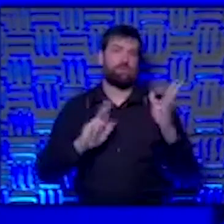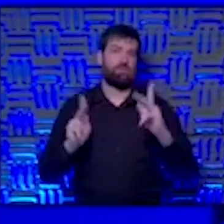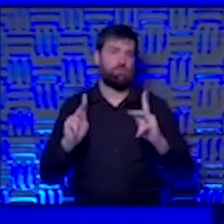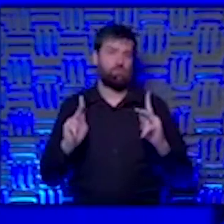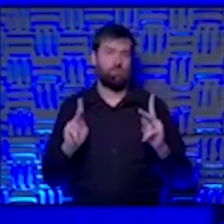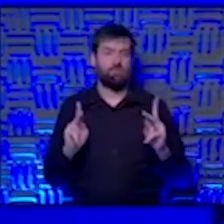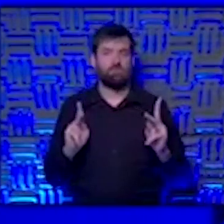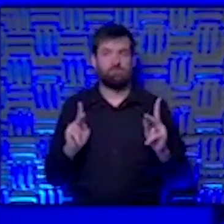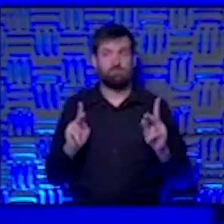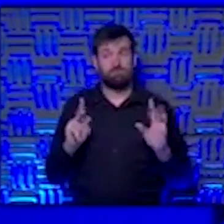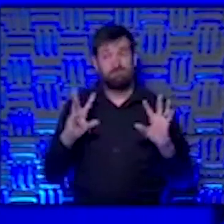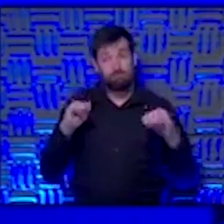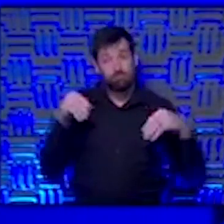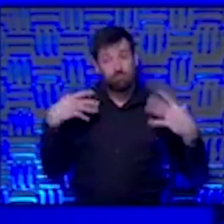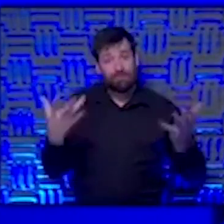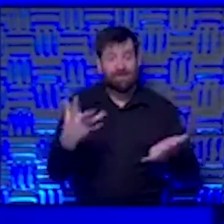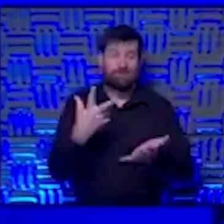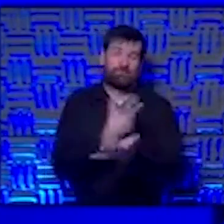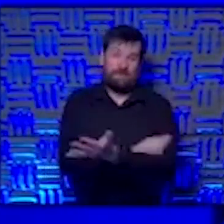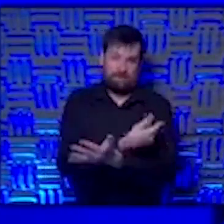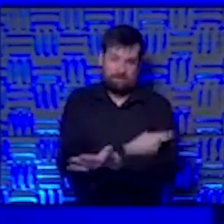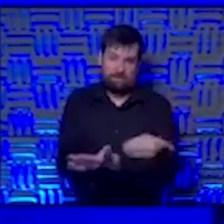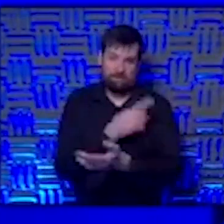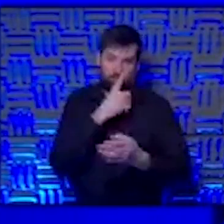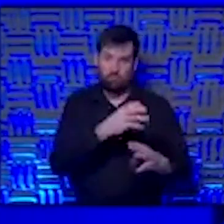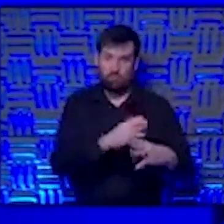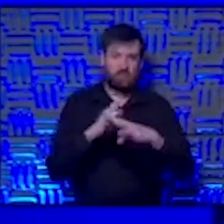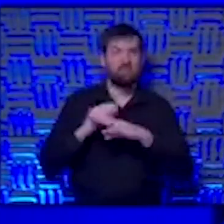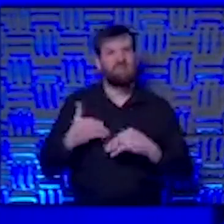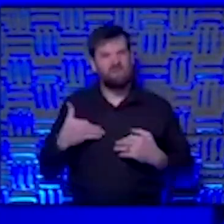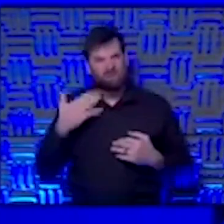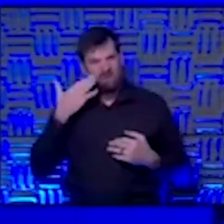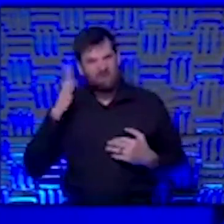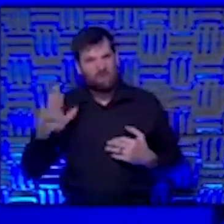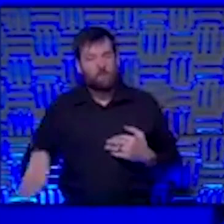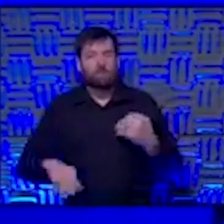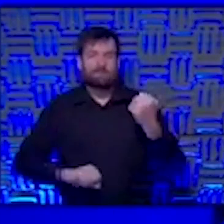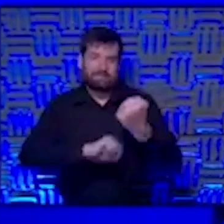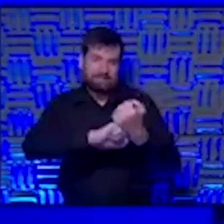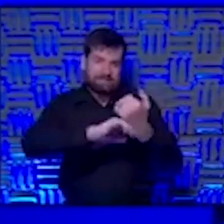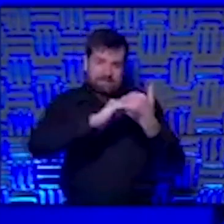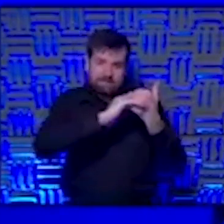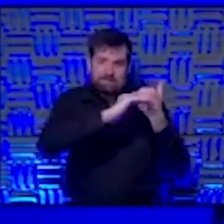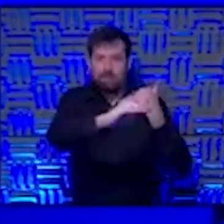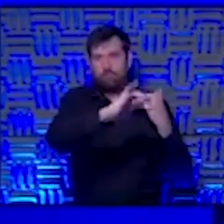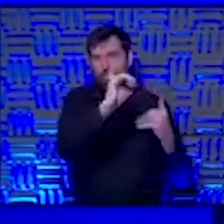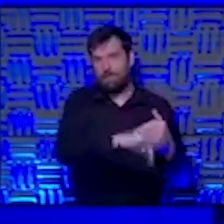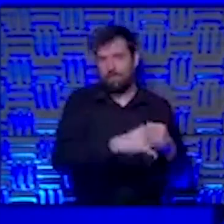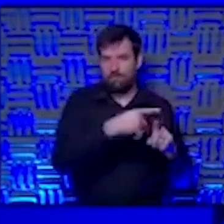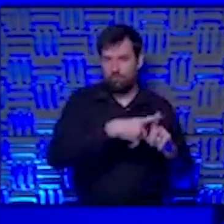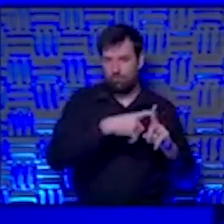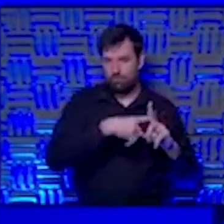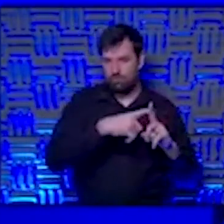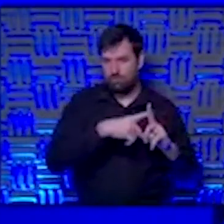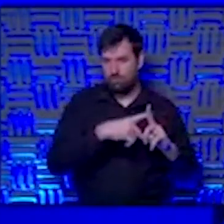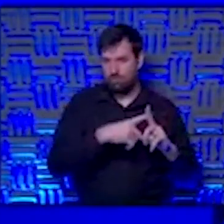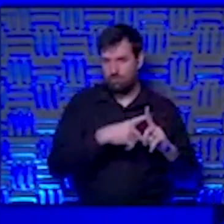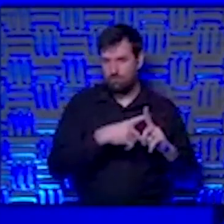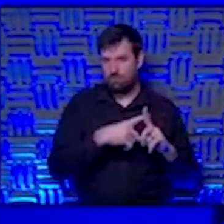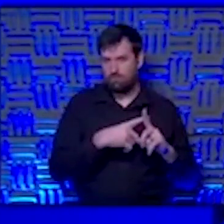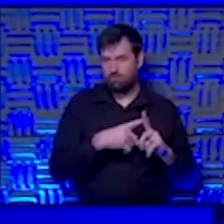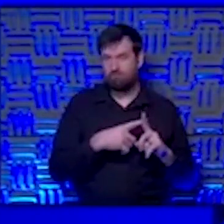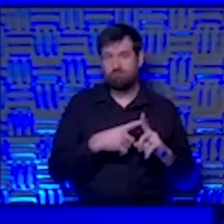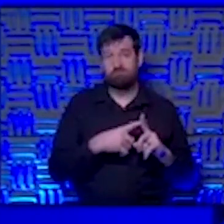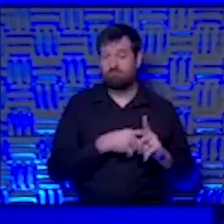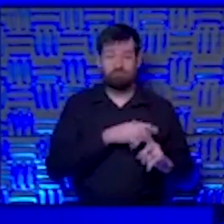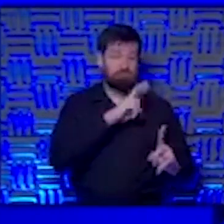able to get the vaccines out to protect people. They knew it was stable at those temperatures. So that's what